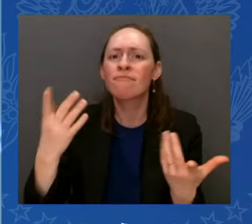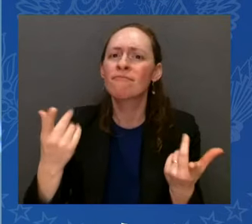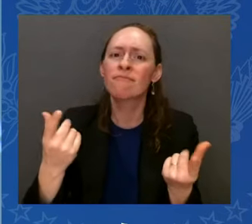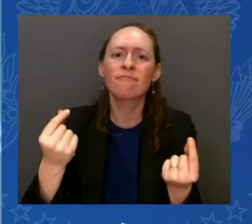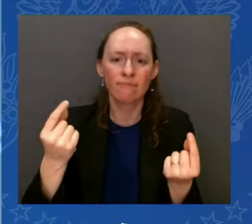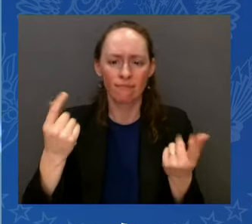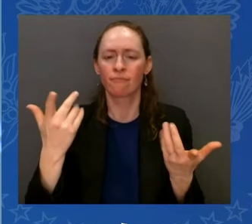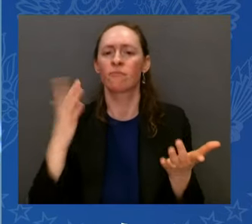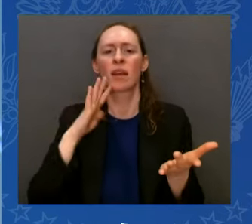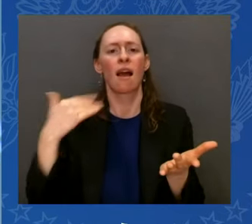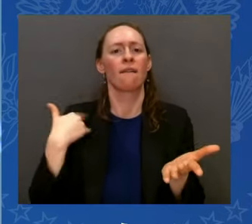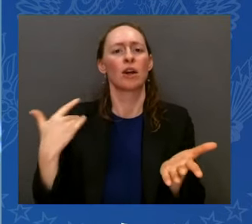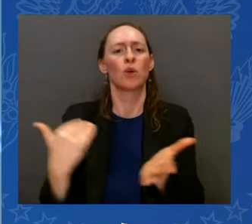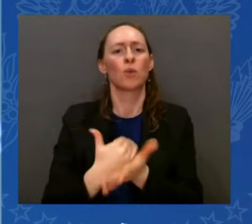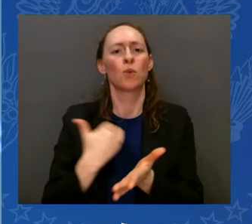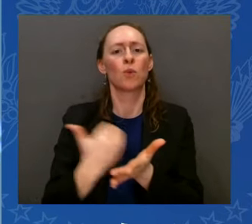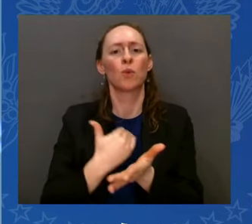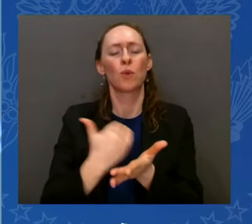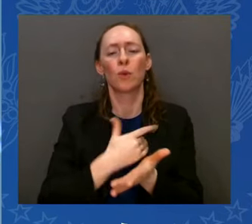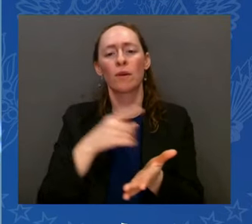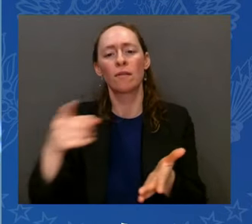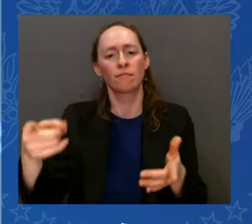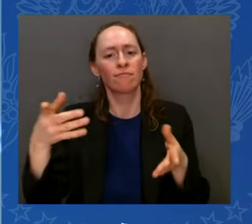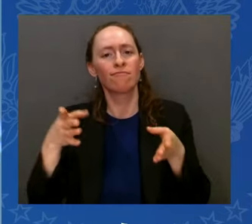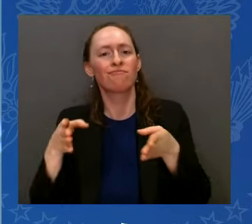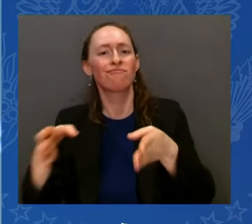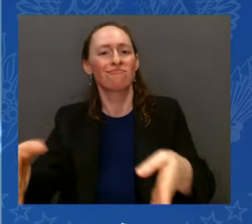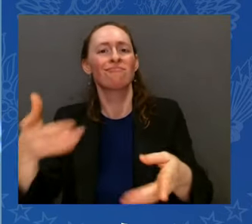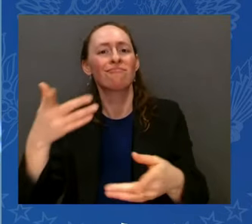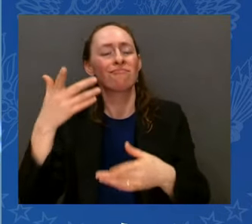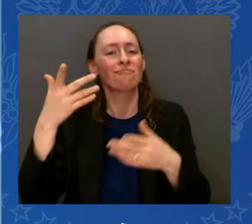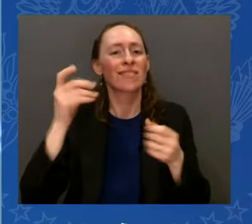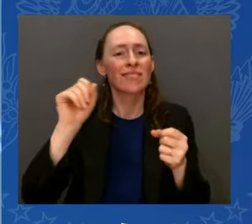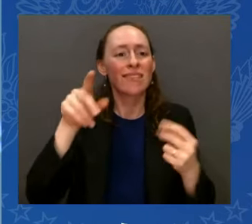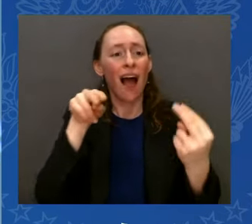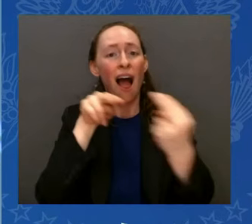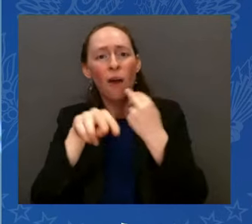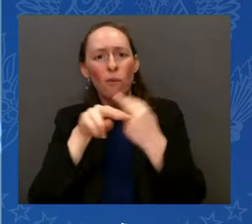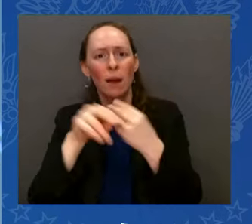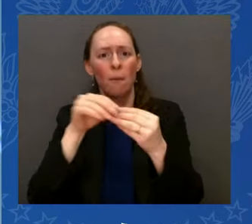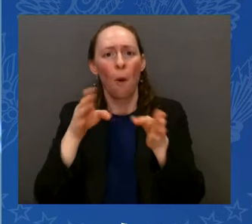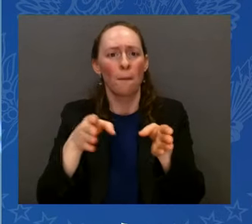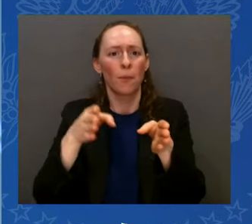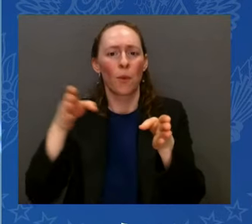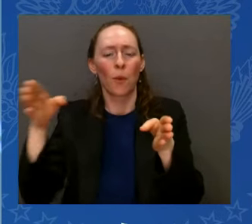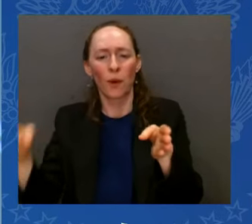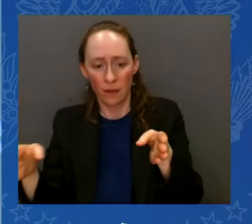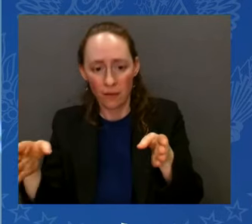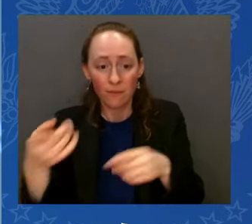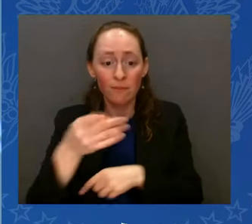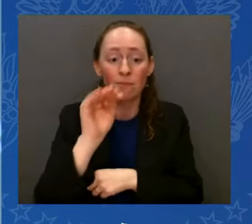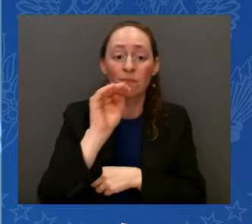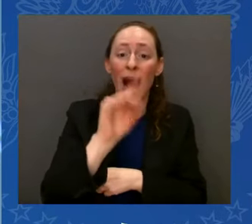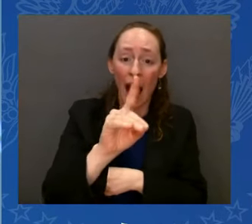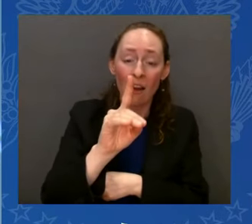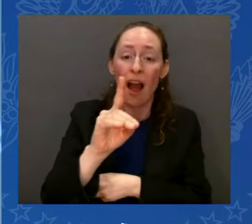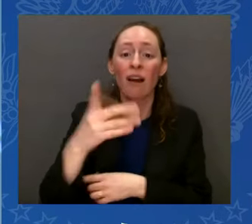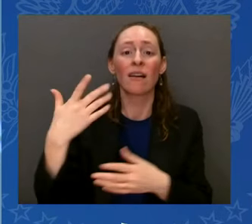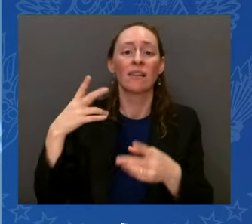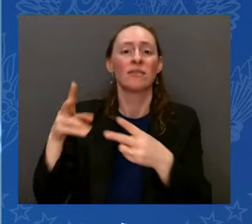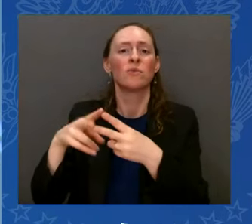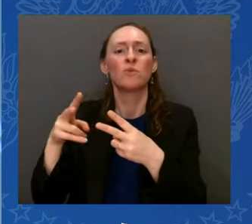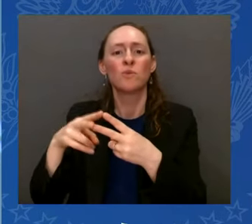395. In Maryland, Montgomery County, Prince George's County, replacing dirty diesel buses, which are bad for the health and the